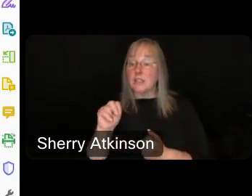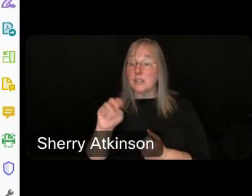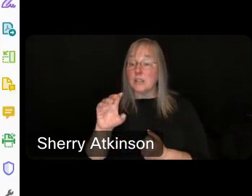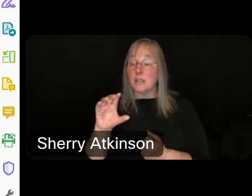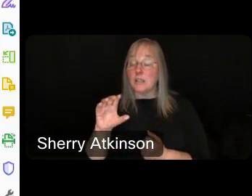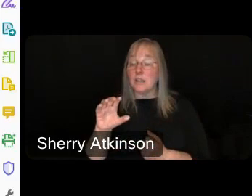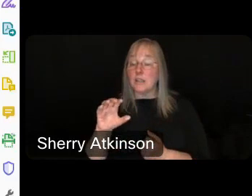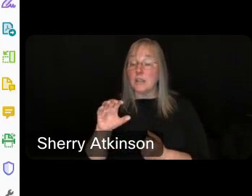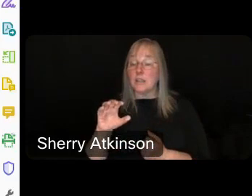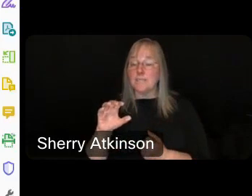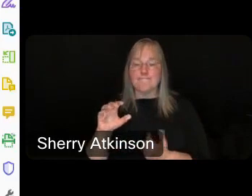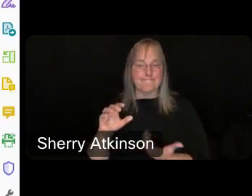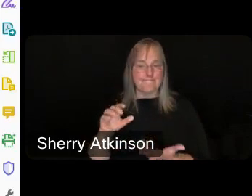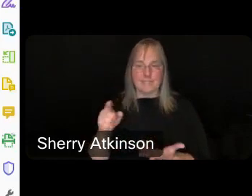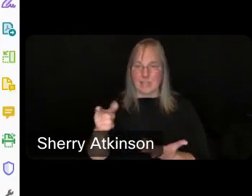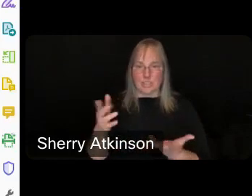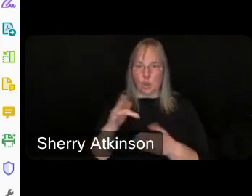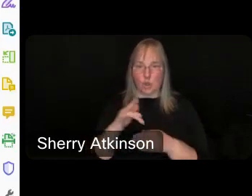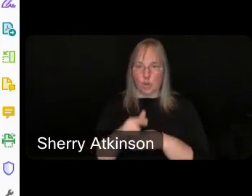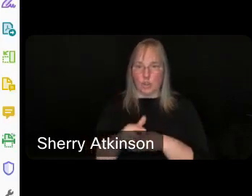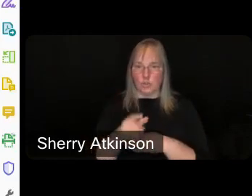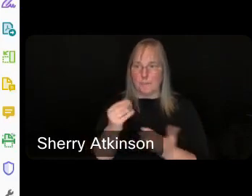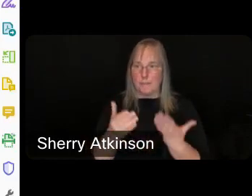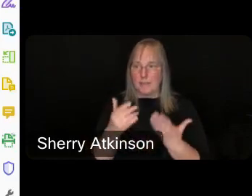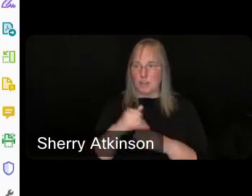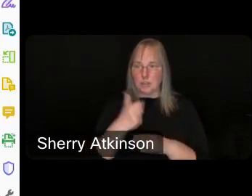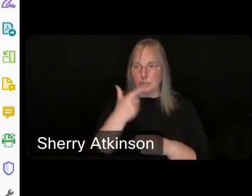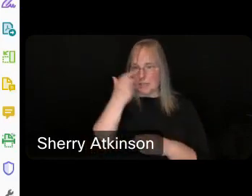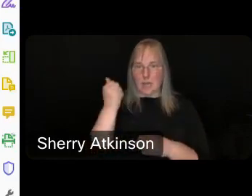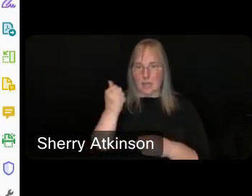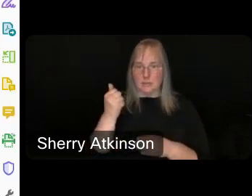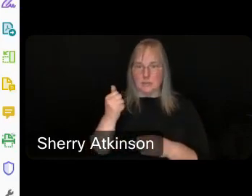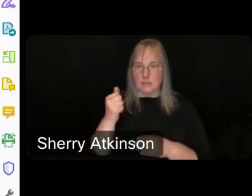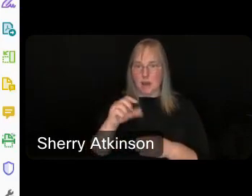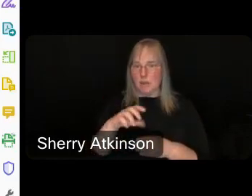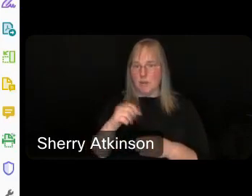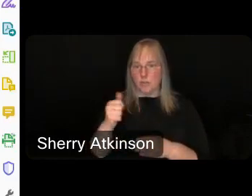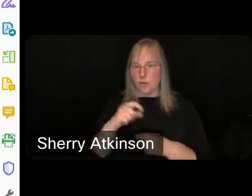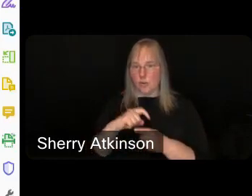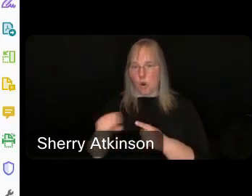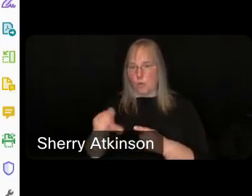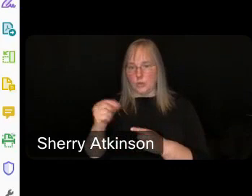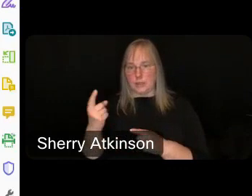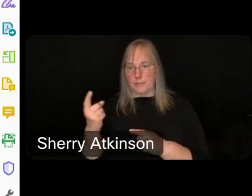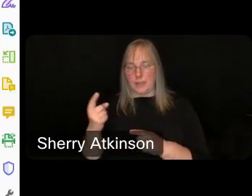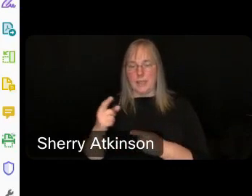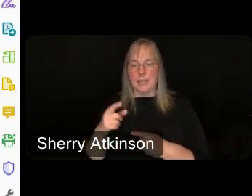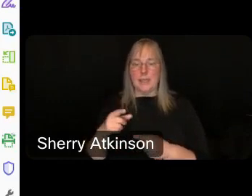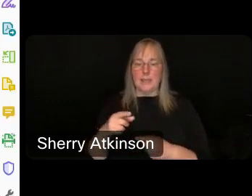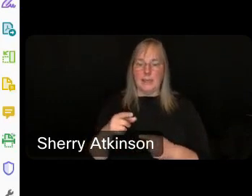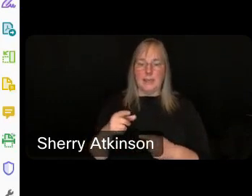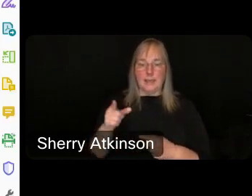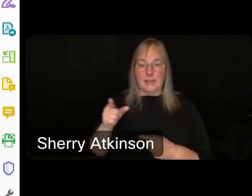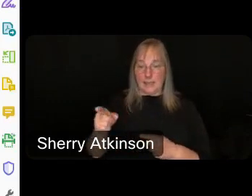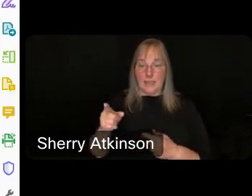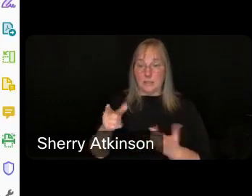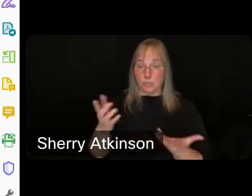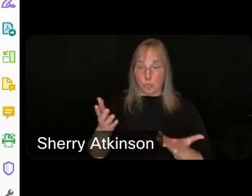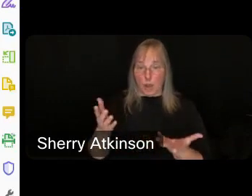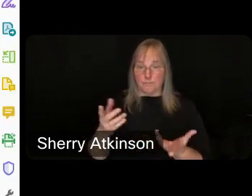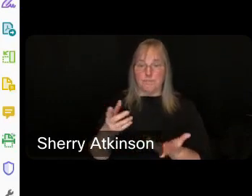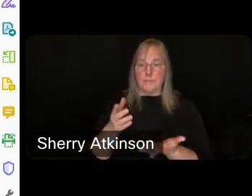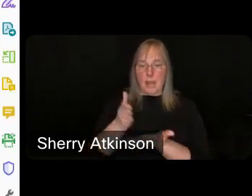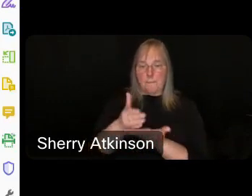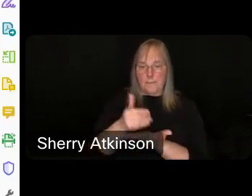Okay, he was here early, so maybe just because of another call or something. And he is the budget